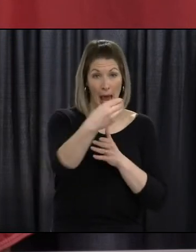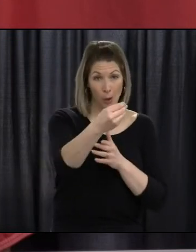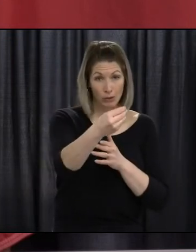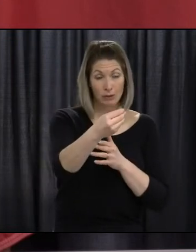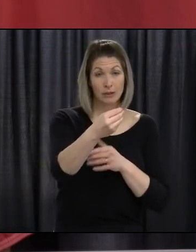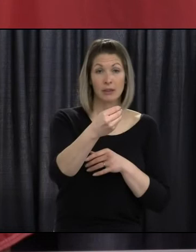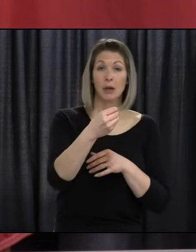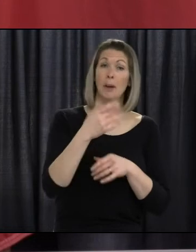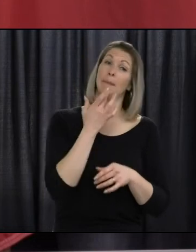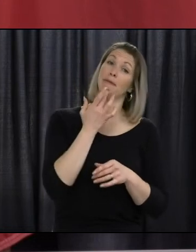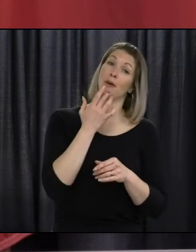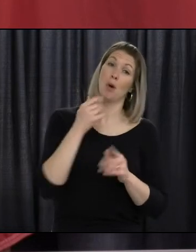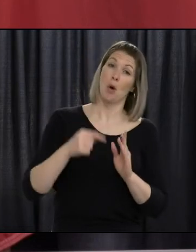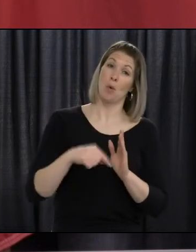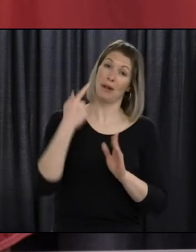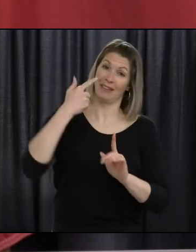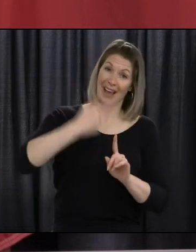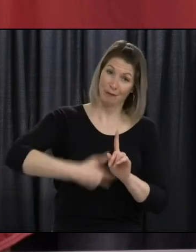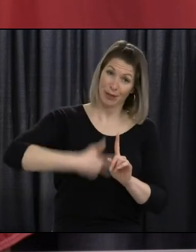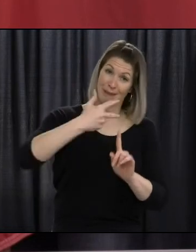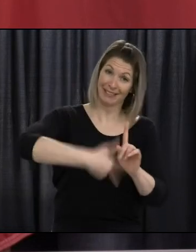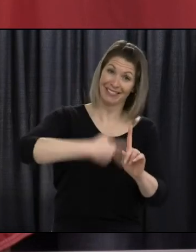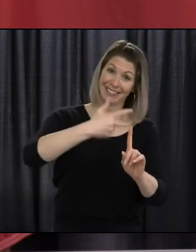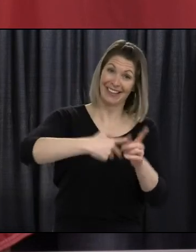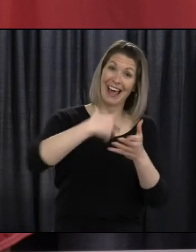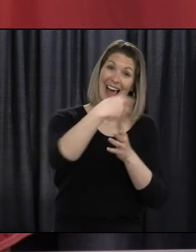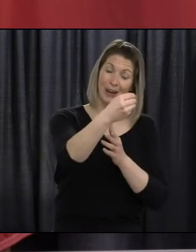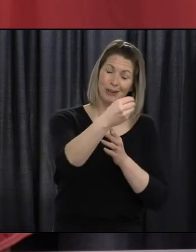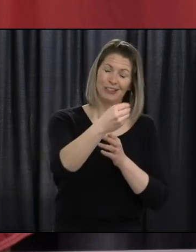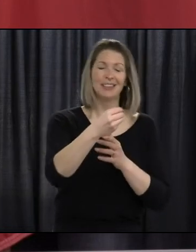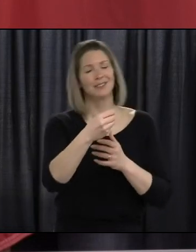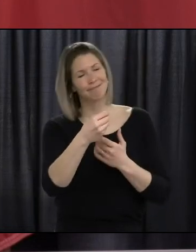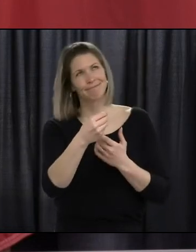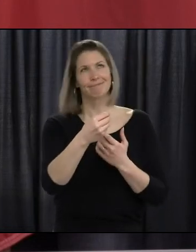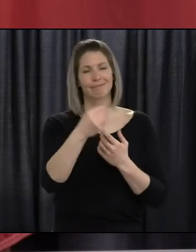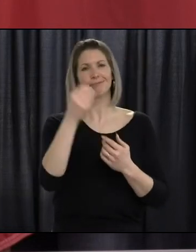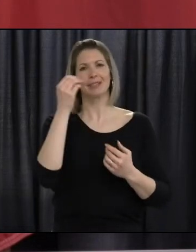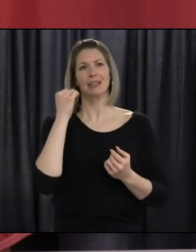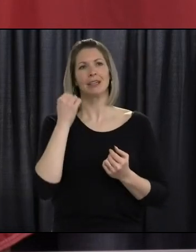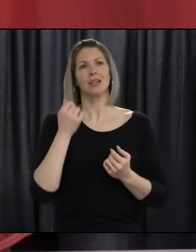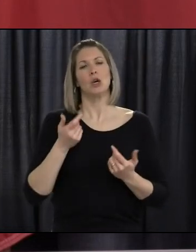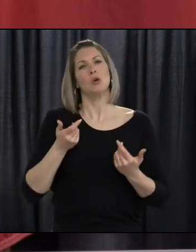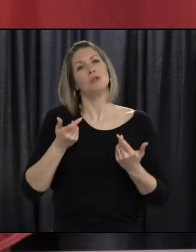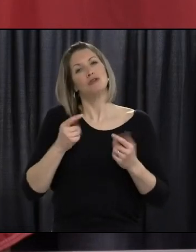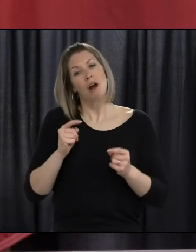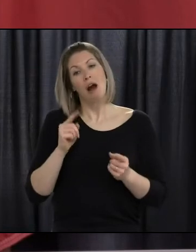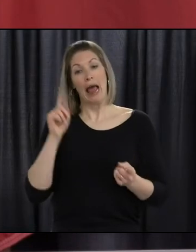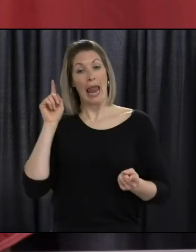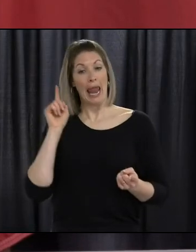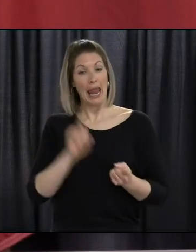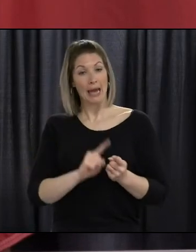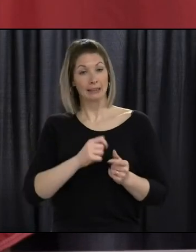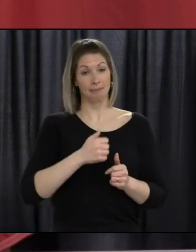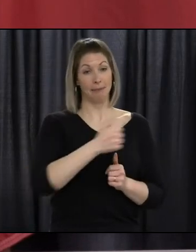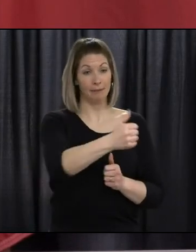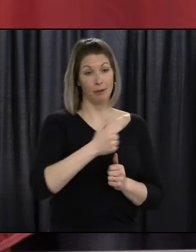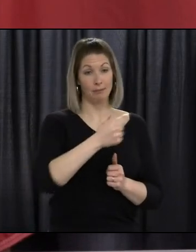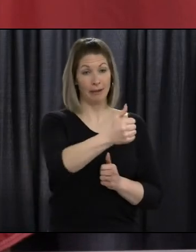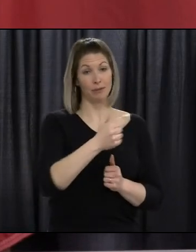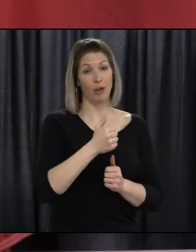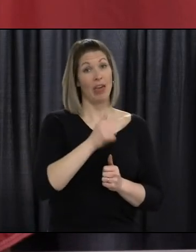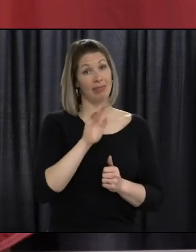drugs. It's an impact on how these things are delivered, how they're picked up. So, as we can lessen the number of trips that you'd make to those shops,